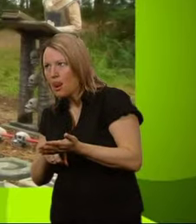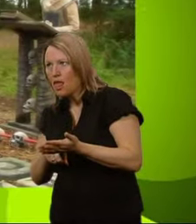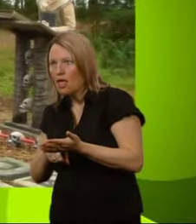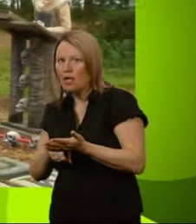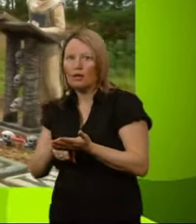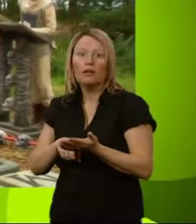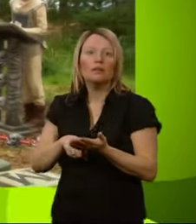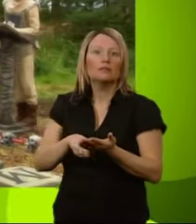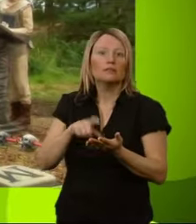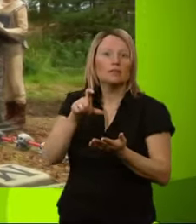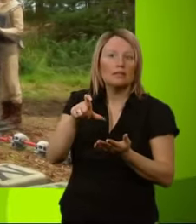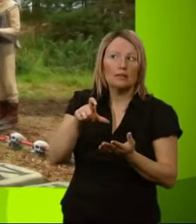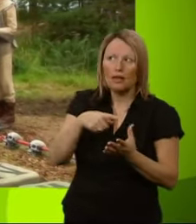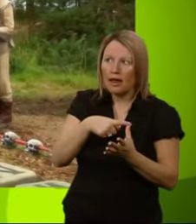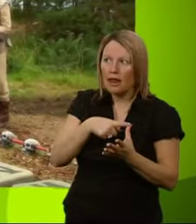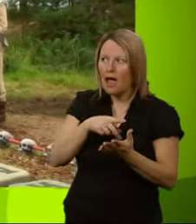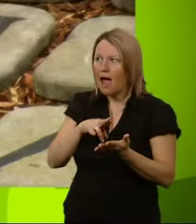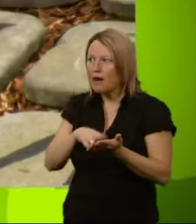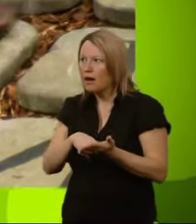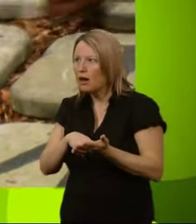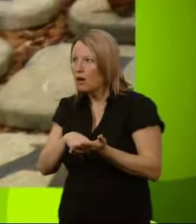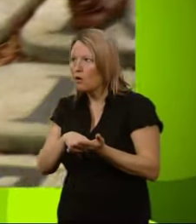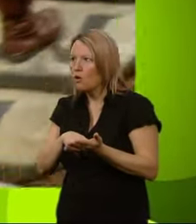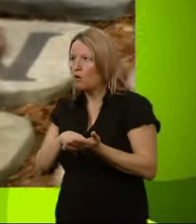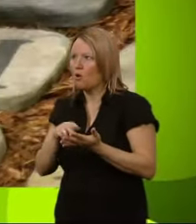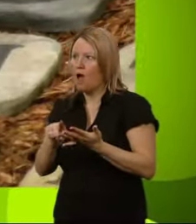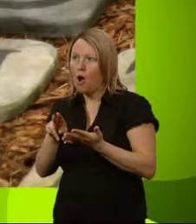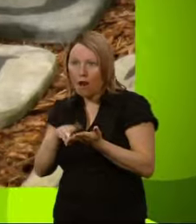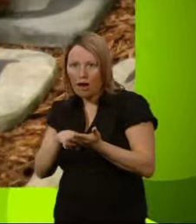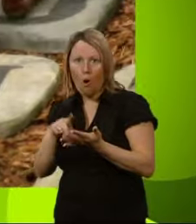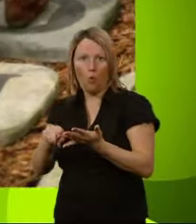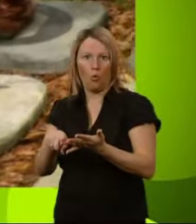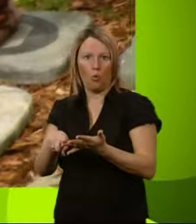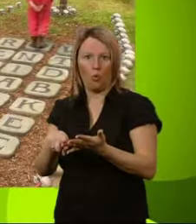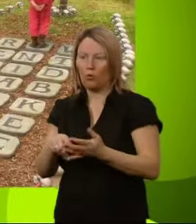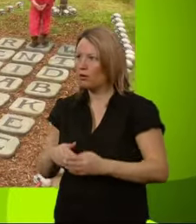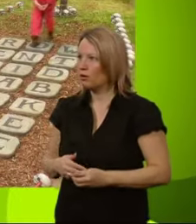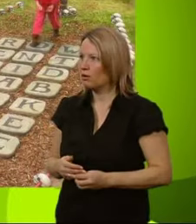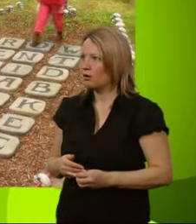C. A. N. O.